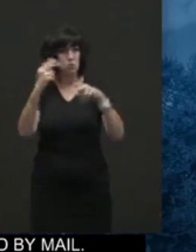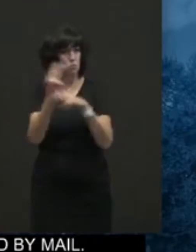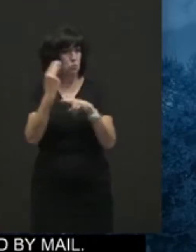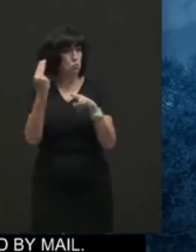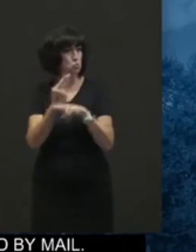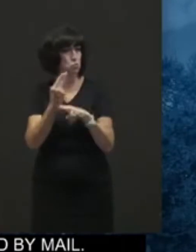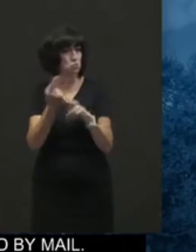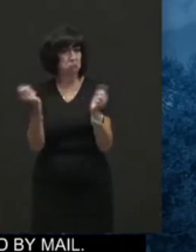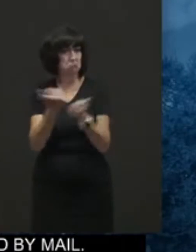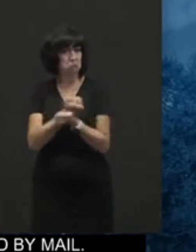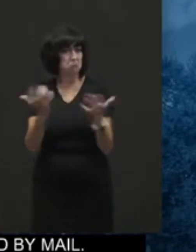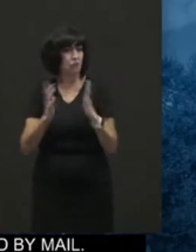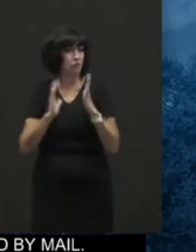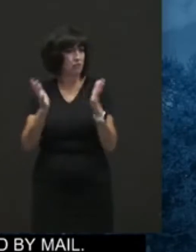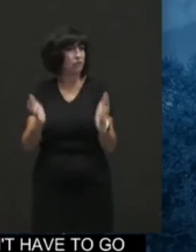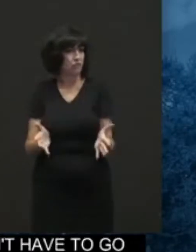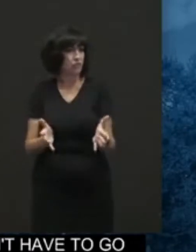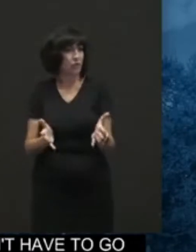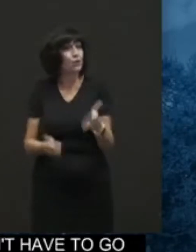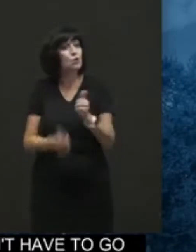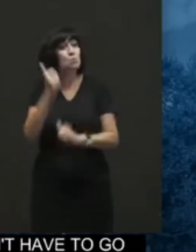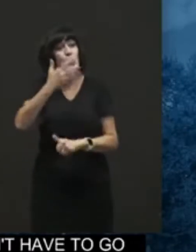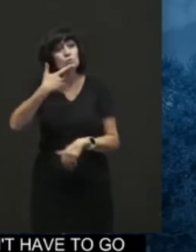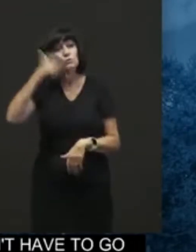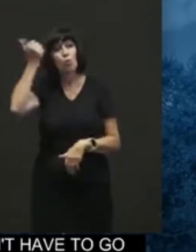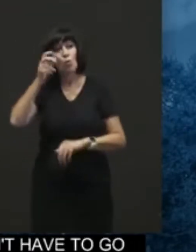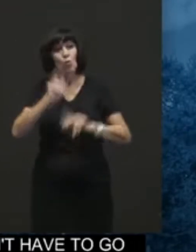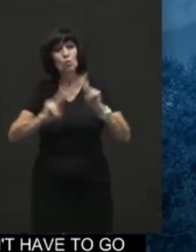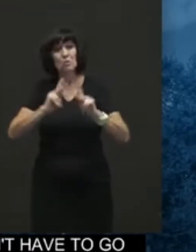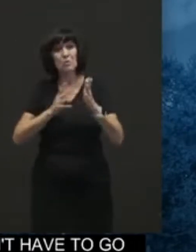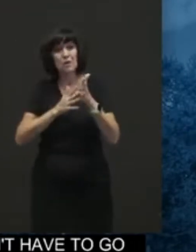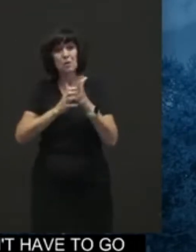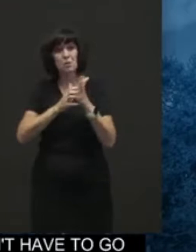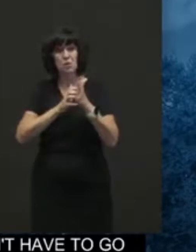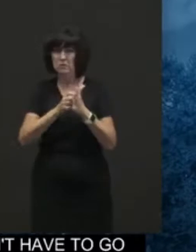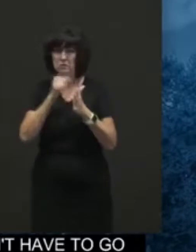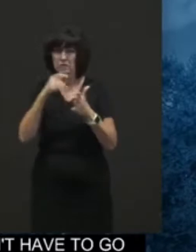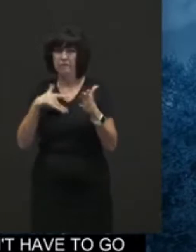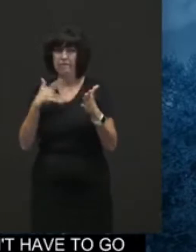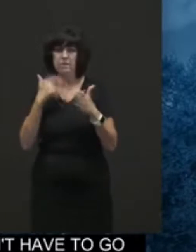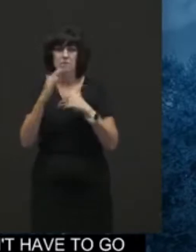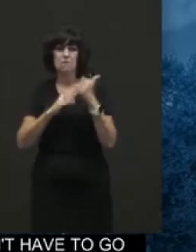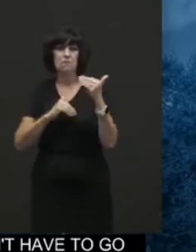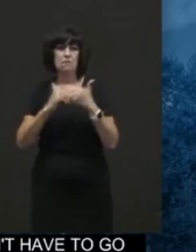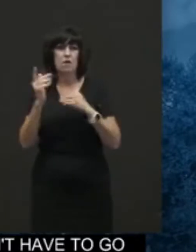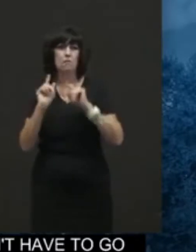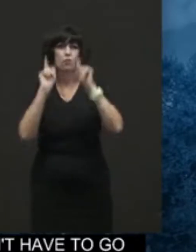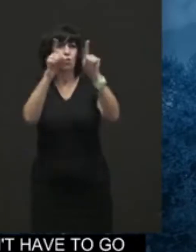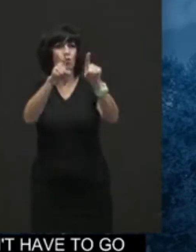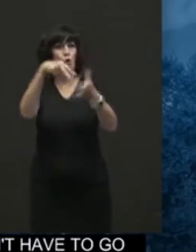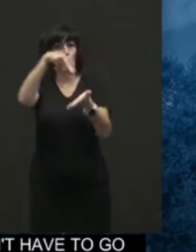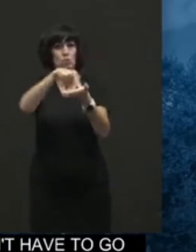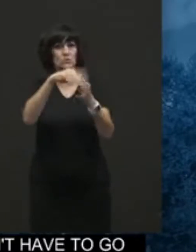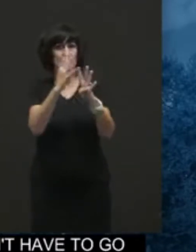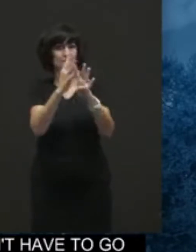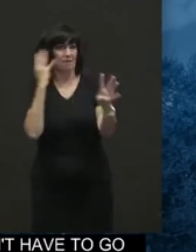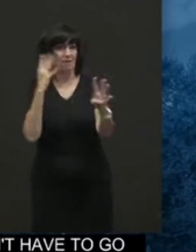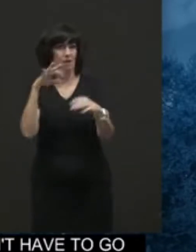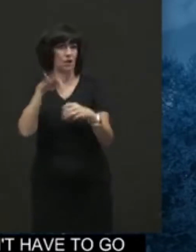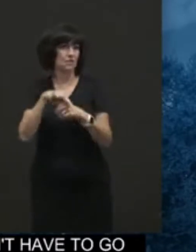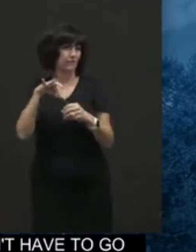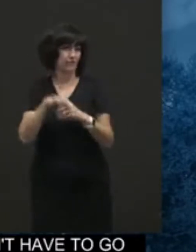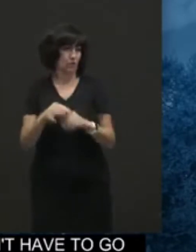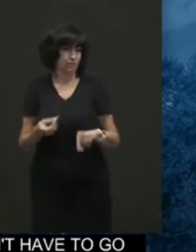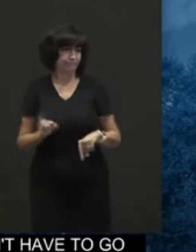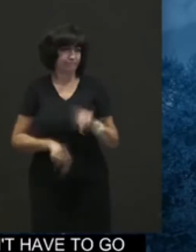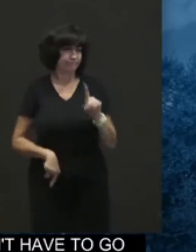most vulnerable population. So the idea that somehow we would put our most vulnerable populations at risk just is incomprehensible